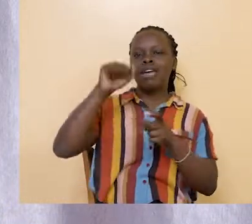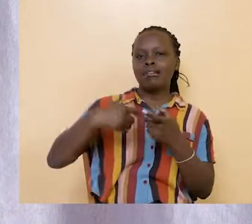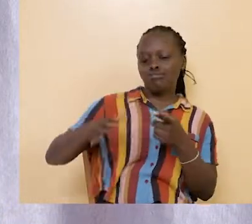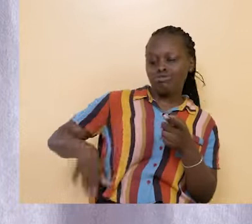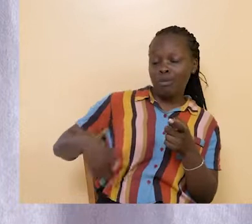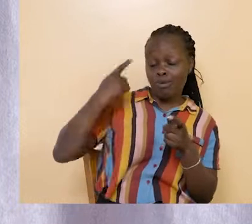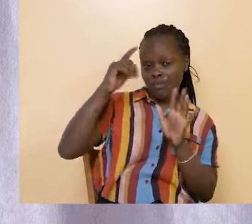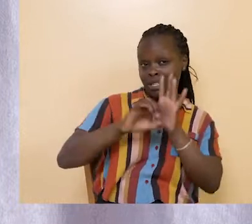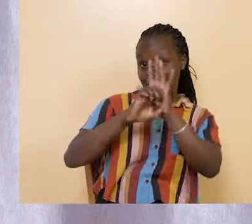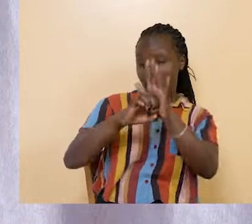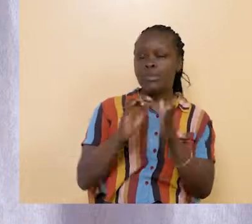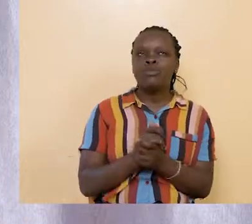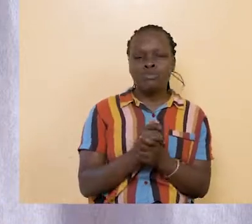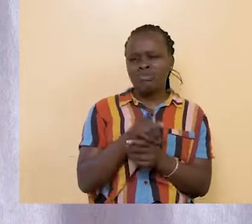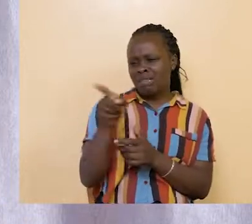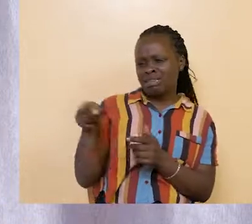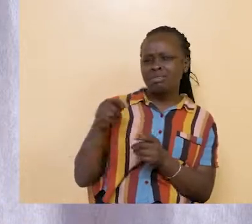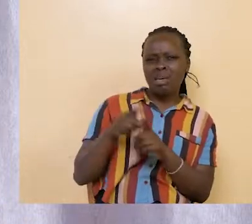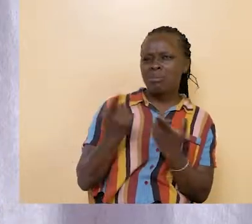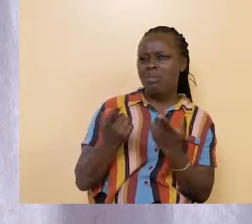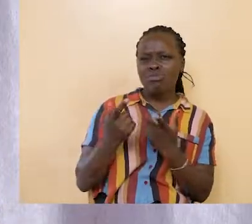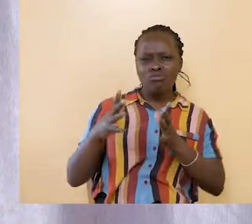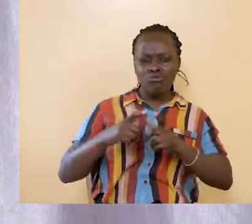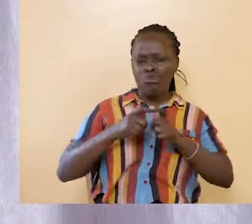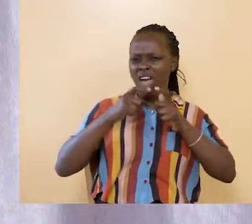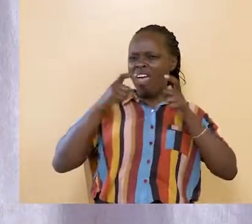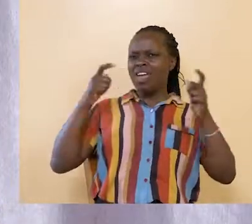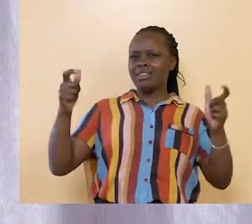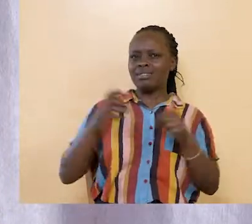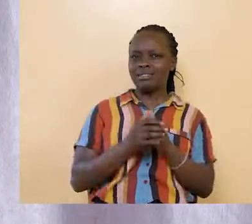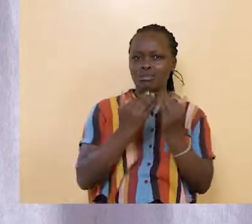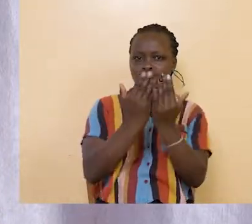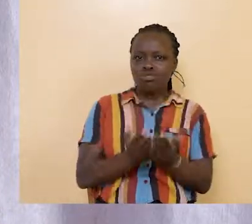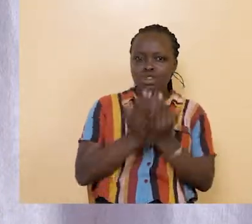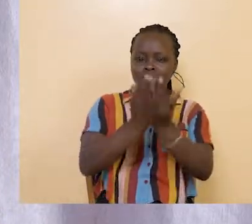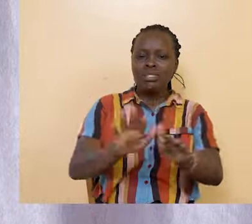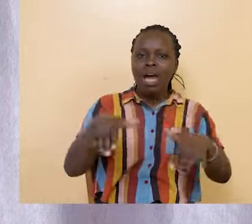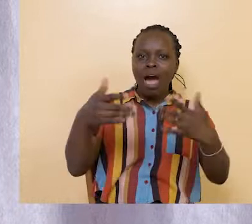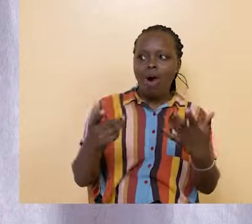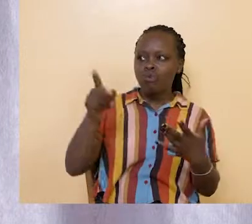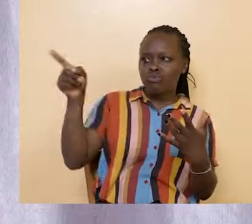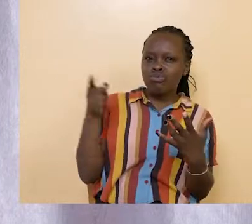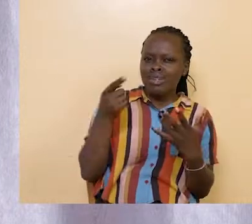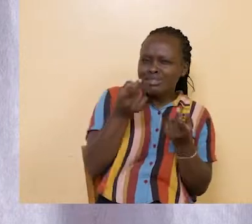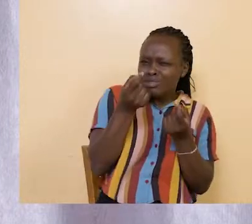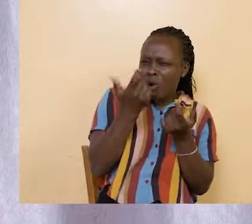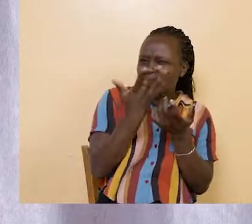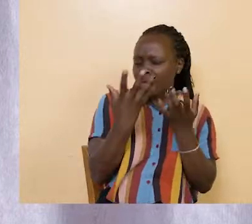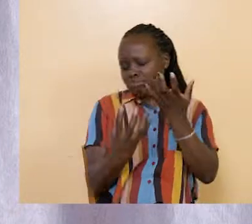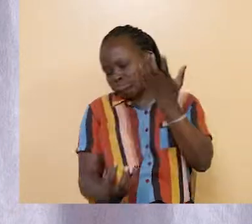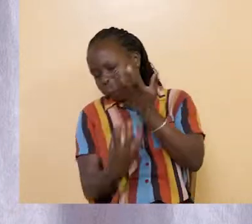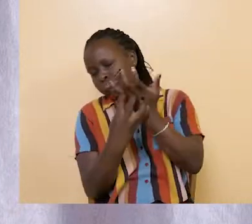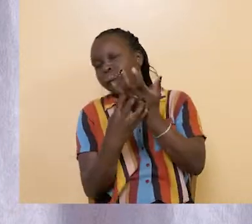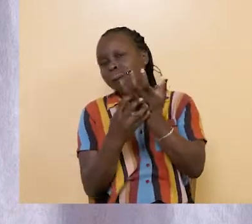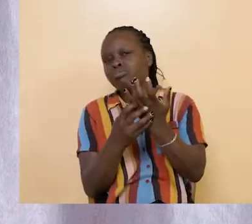ships as an example. Although they are large and are driven by strong winds, they are steered by a very small